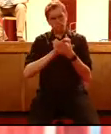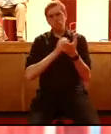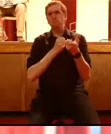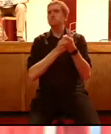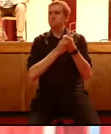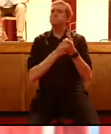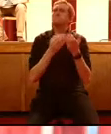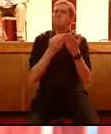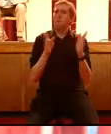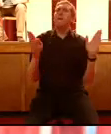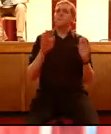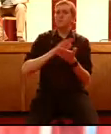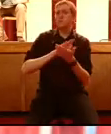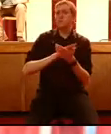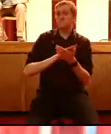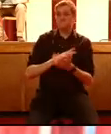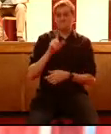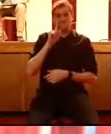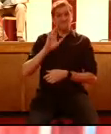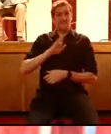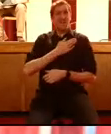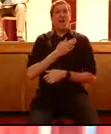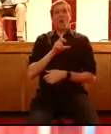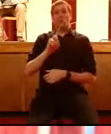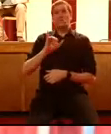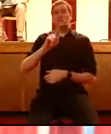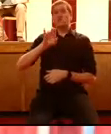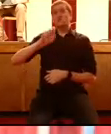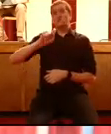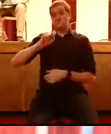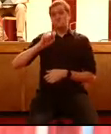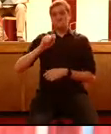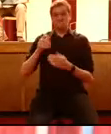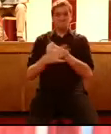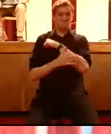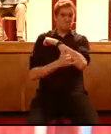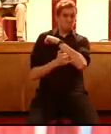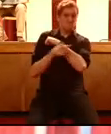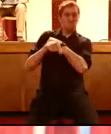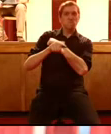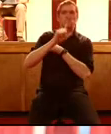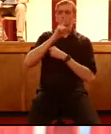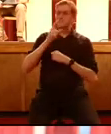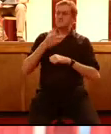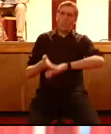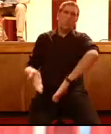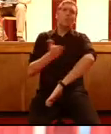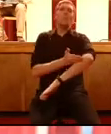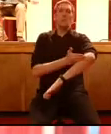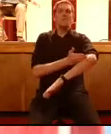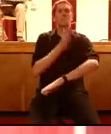district has shown that we've made great strides in 4 years, and we want to continue to do that.